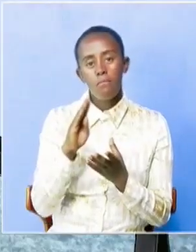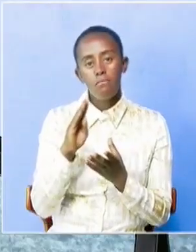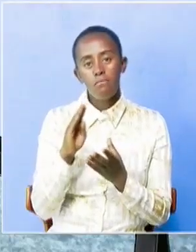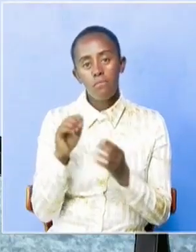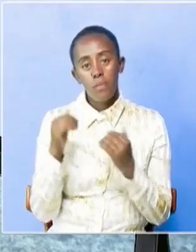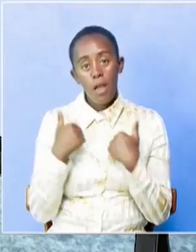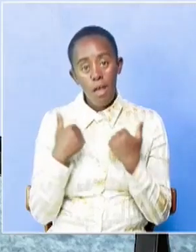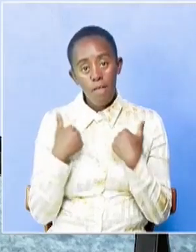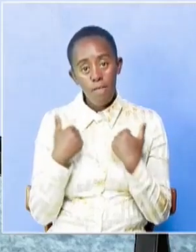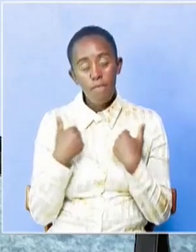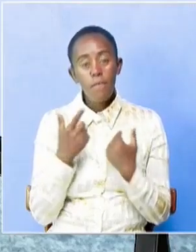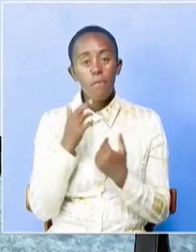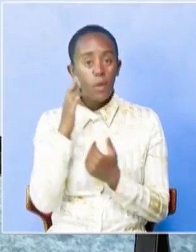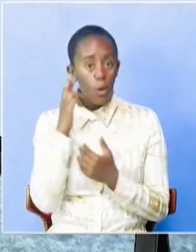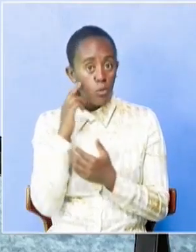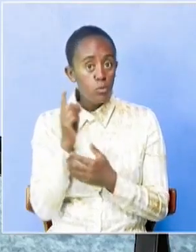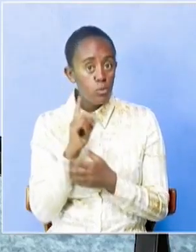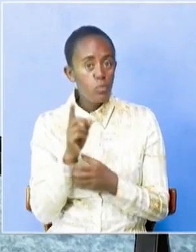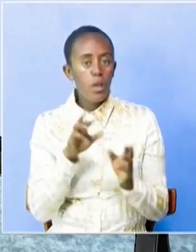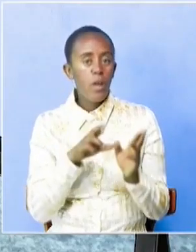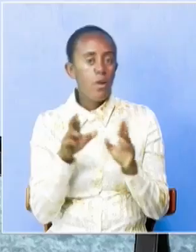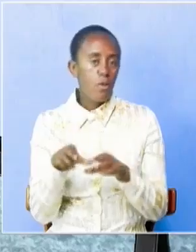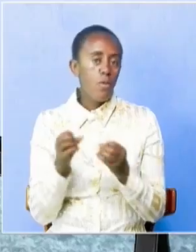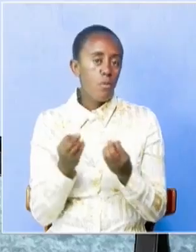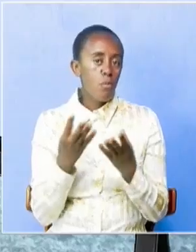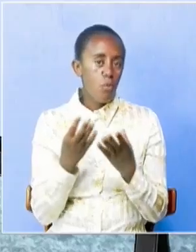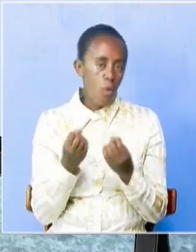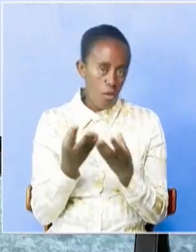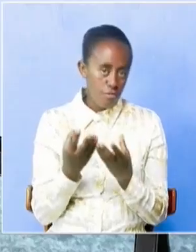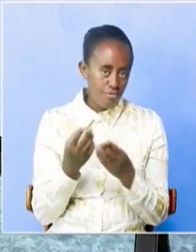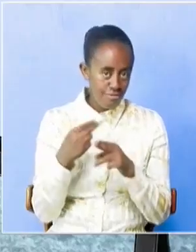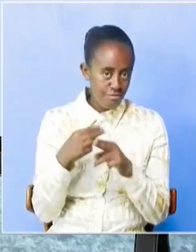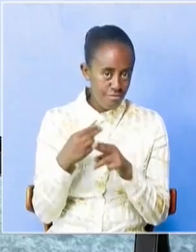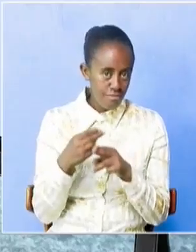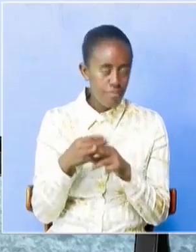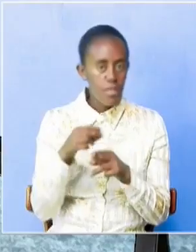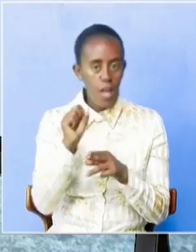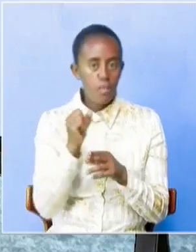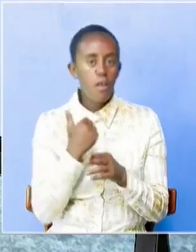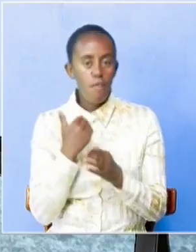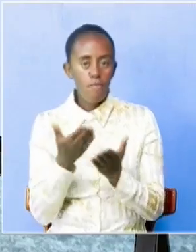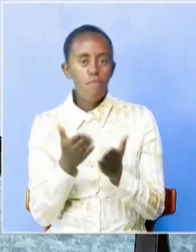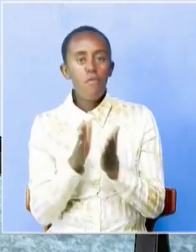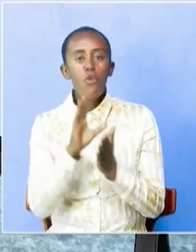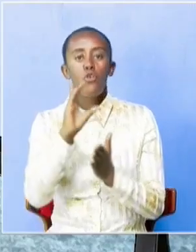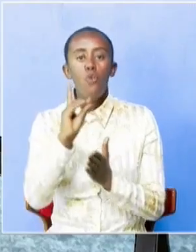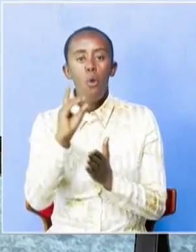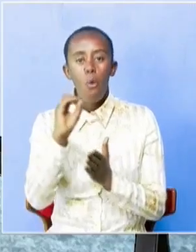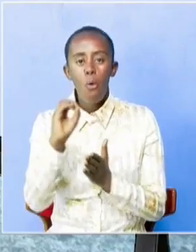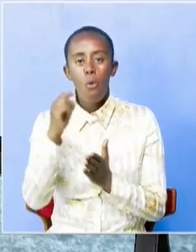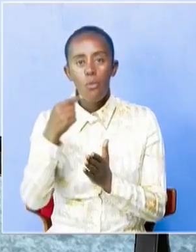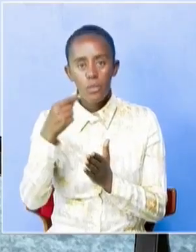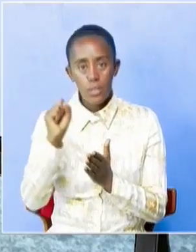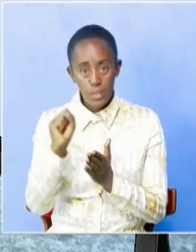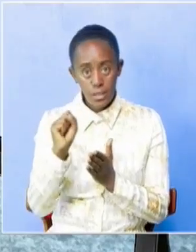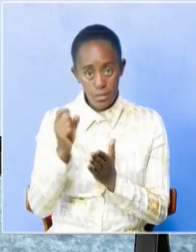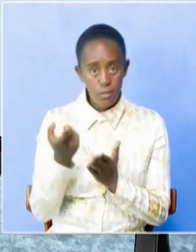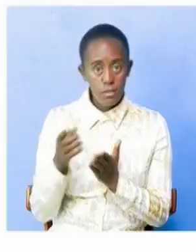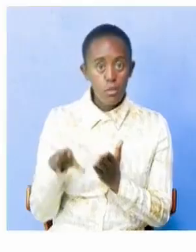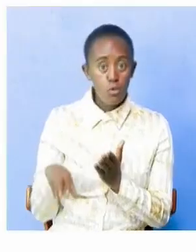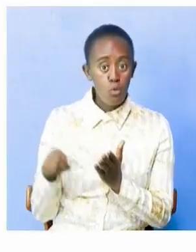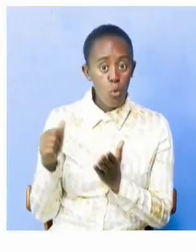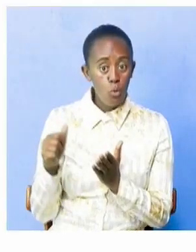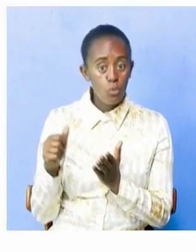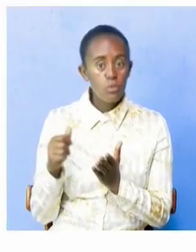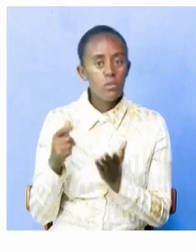what? Because they are regular plural, they have S at the end. Dogs. So if that is